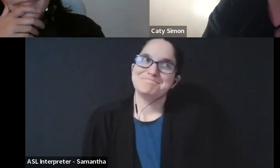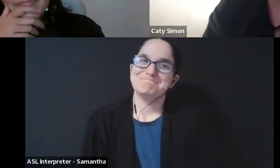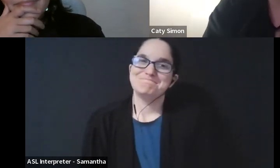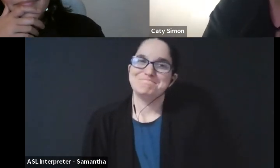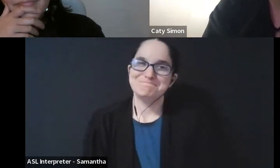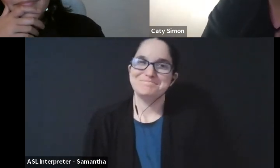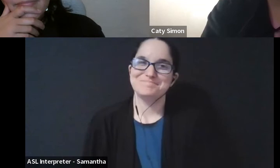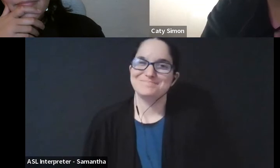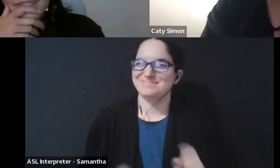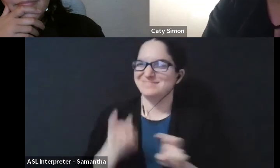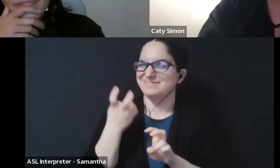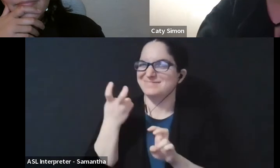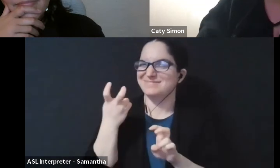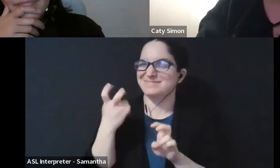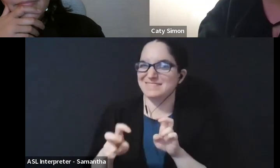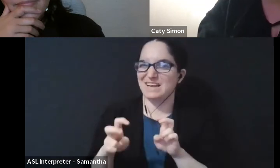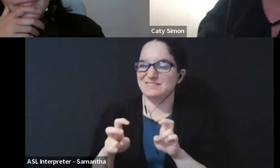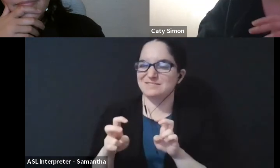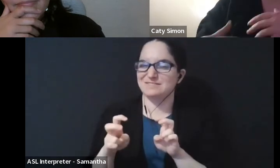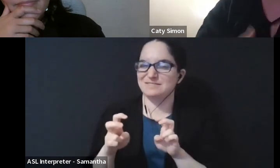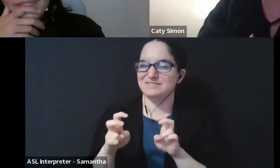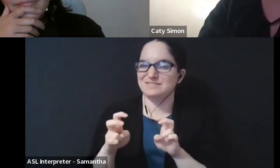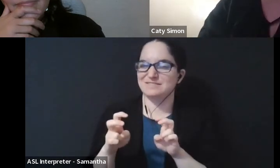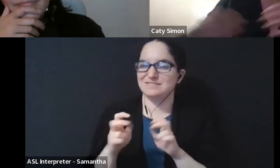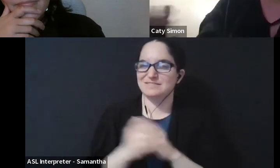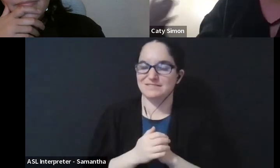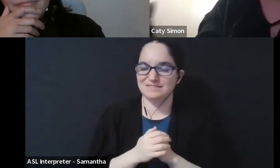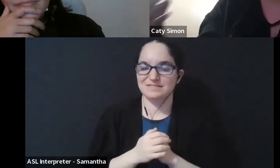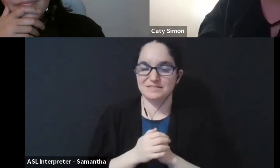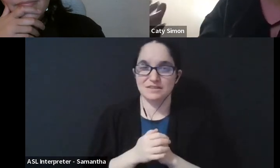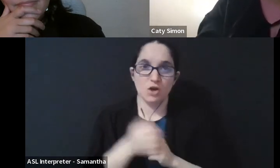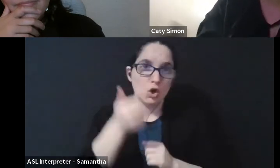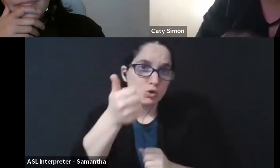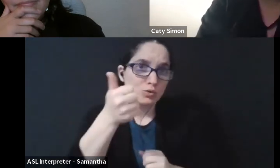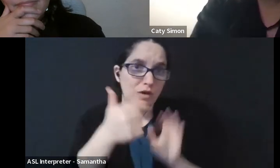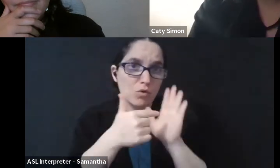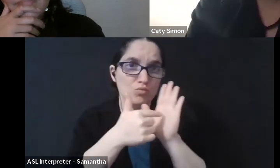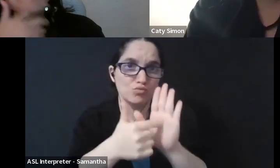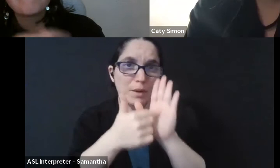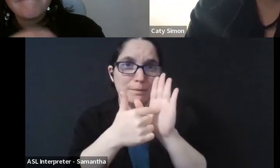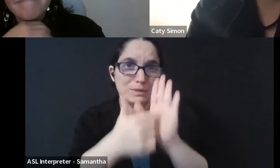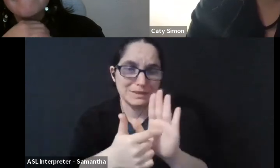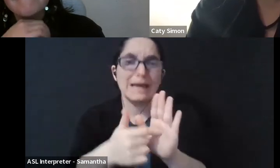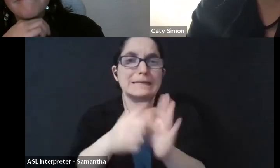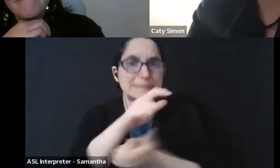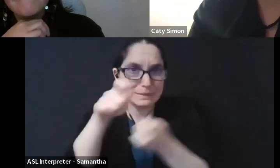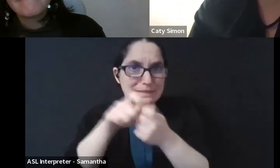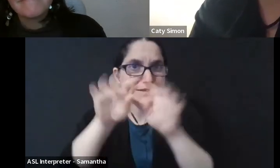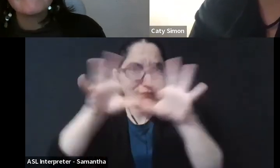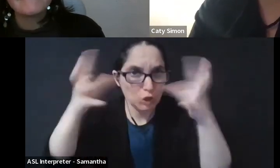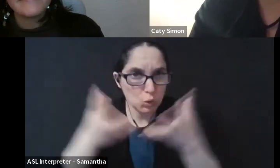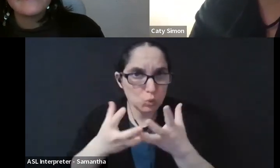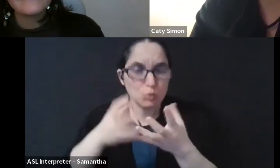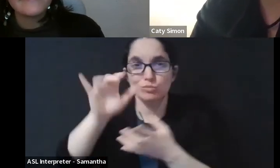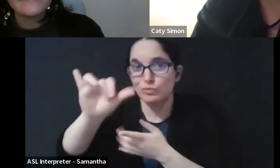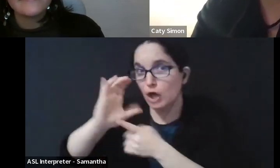not associate, you know, like the question of, are you representative with this culture